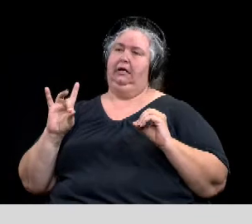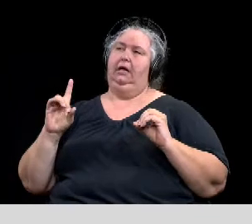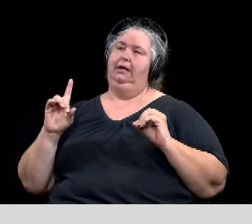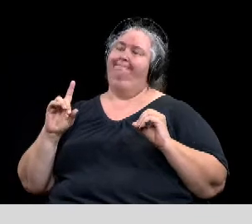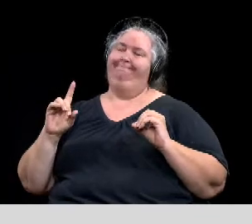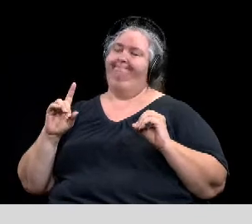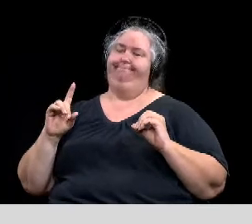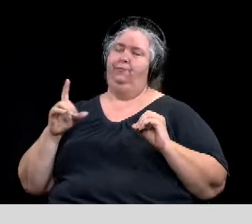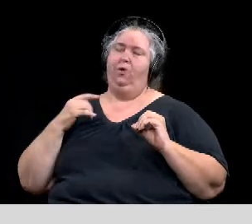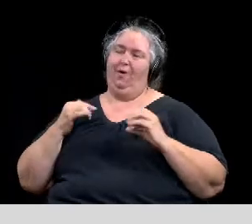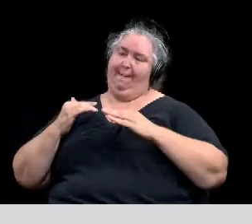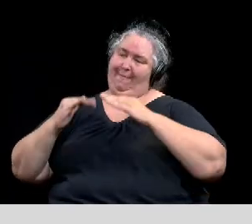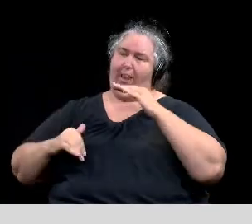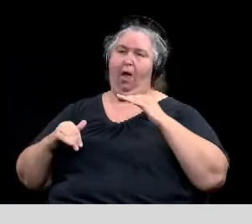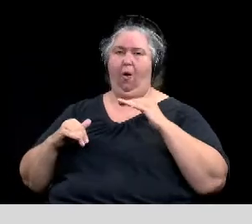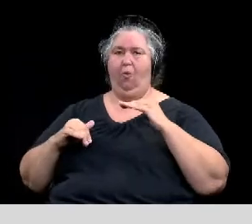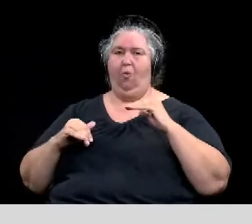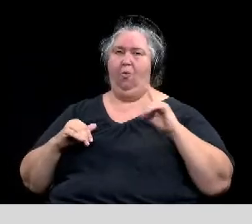below.